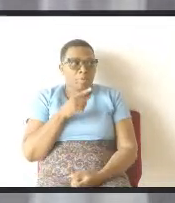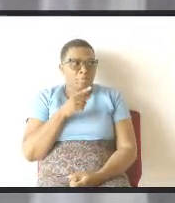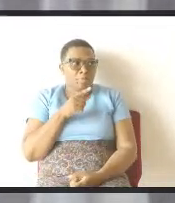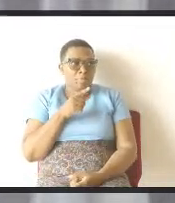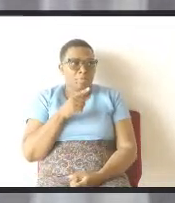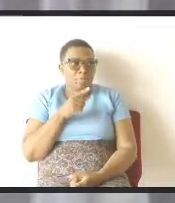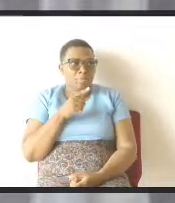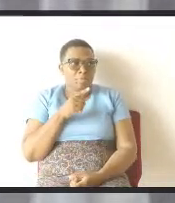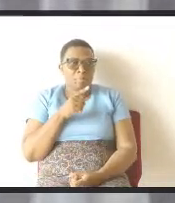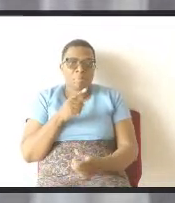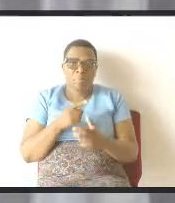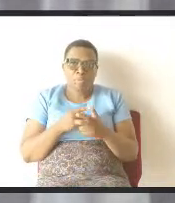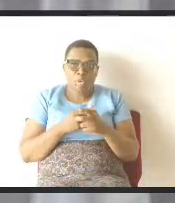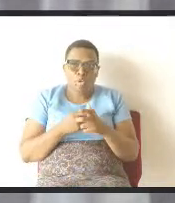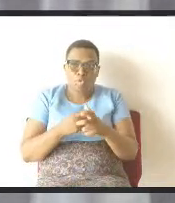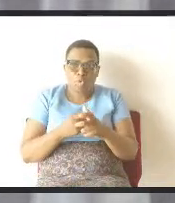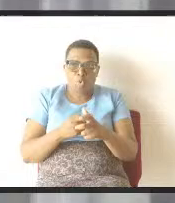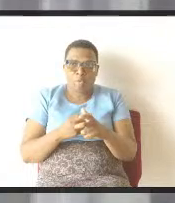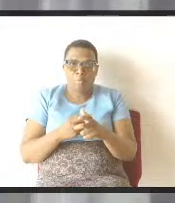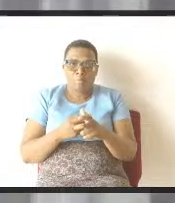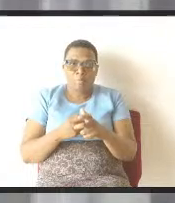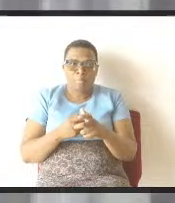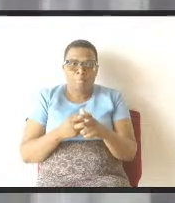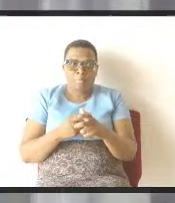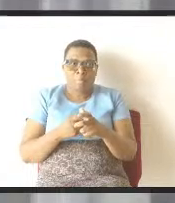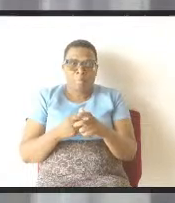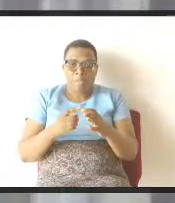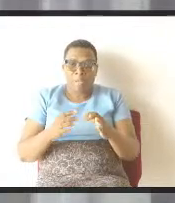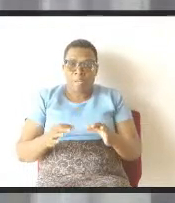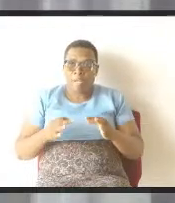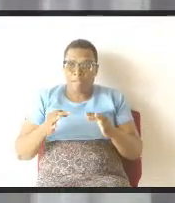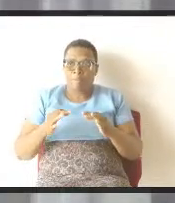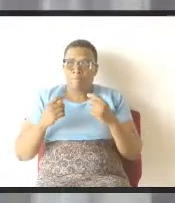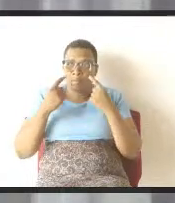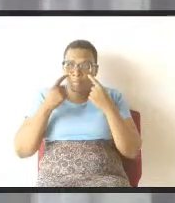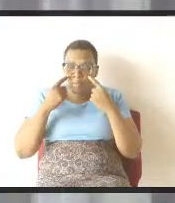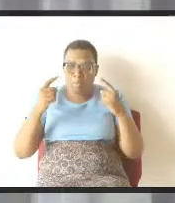that we run the Christian race successfully,